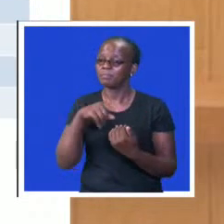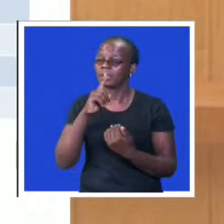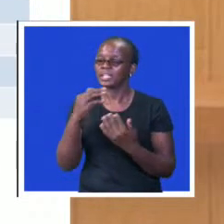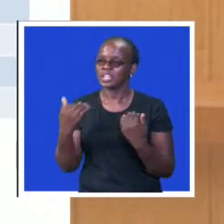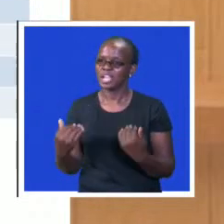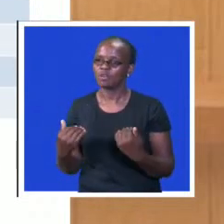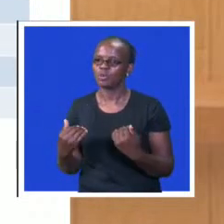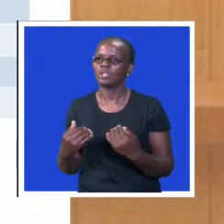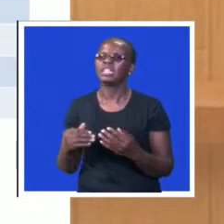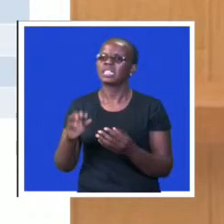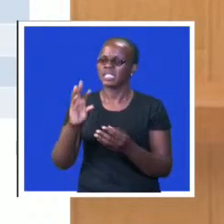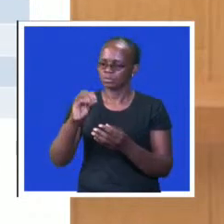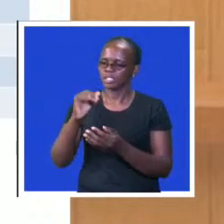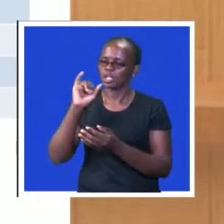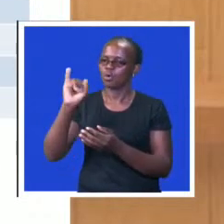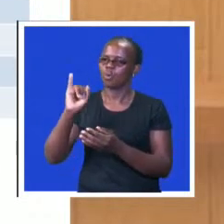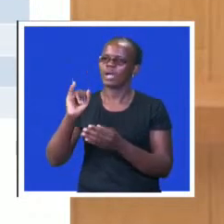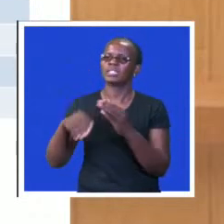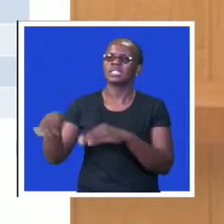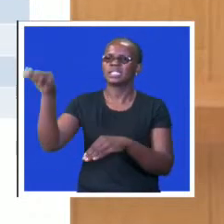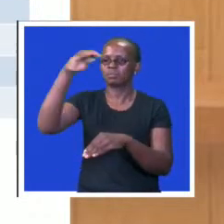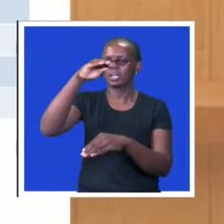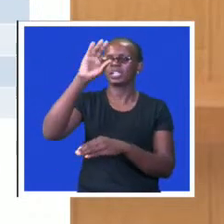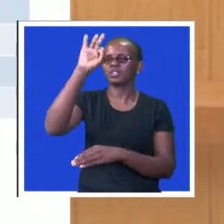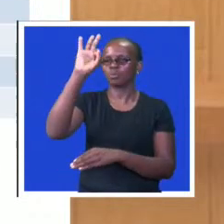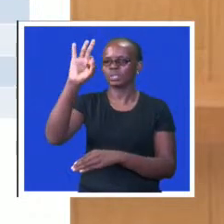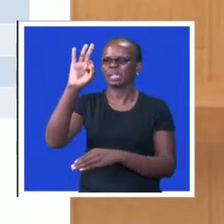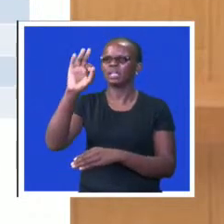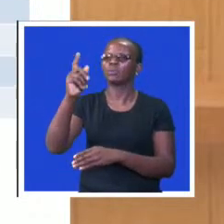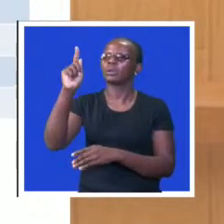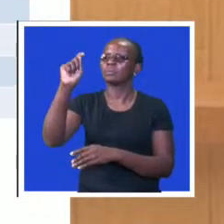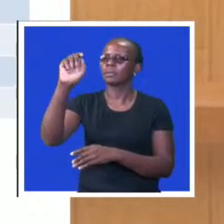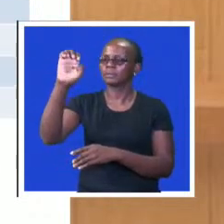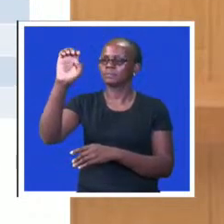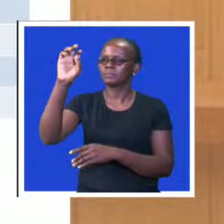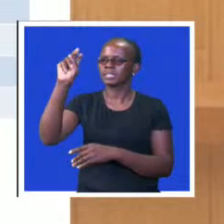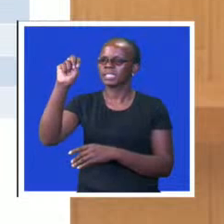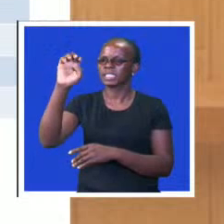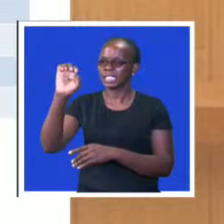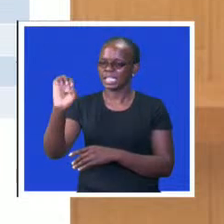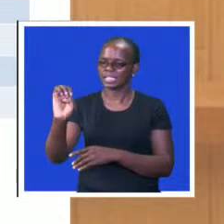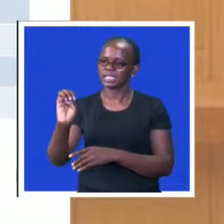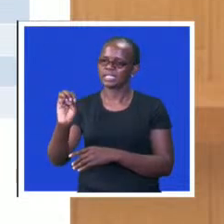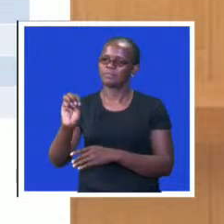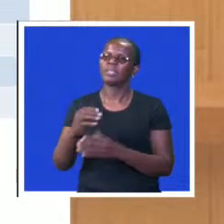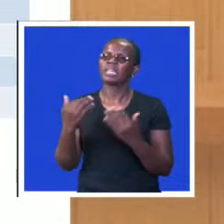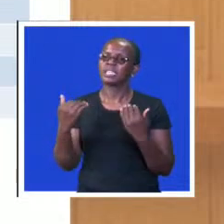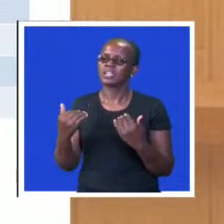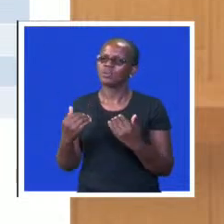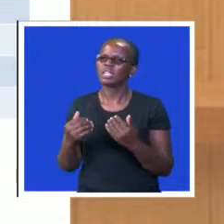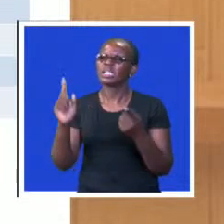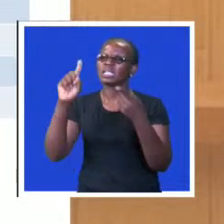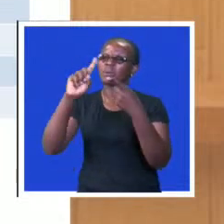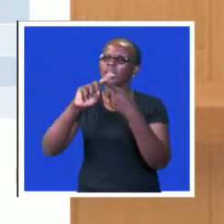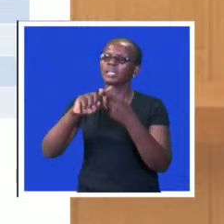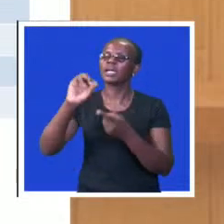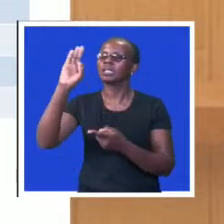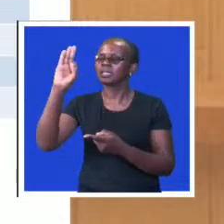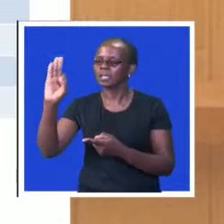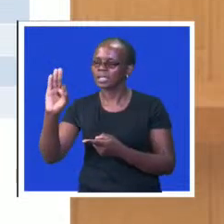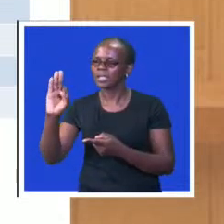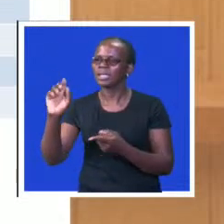1 into the tens. Now we are going to add 3 plus 1 because there's no other